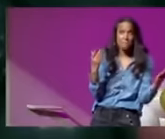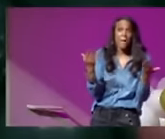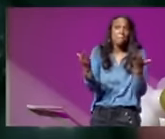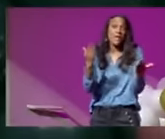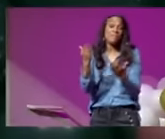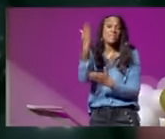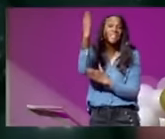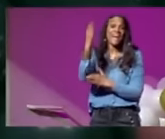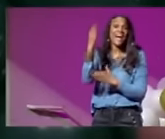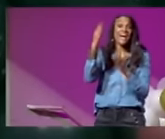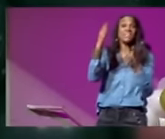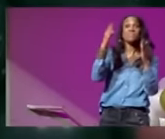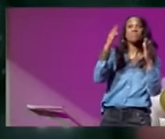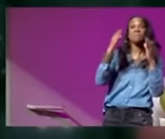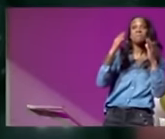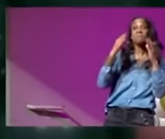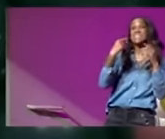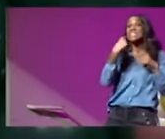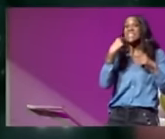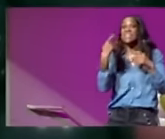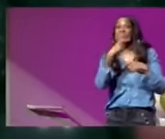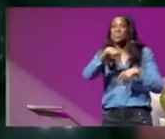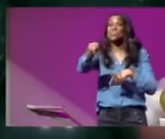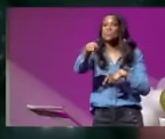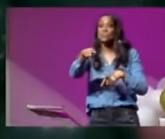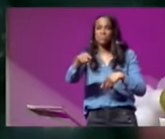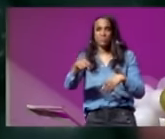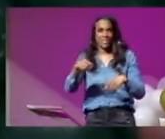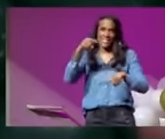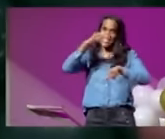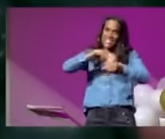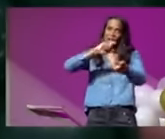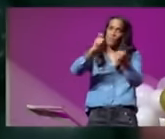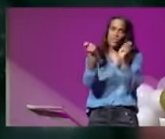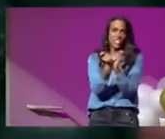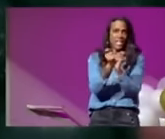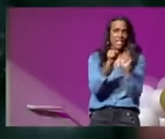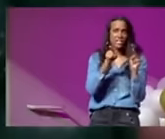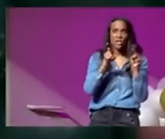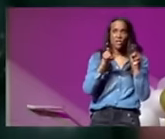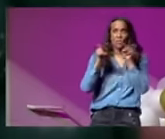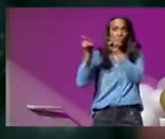24 is it is time to go another way. What you've been doing,